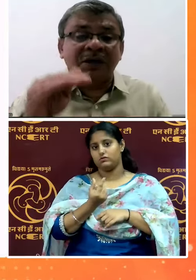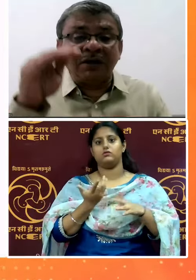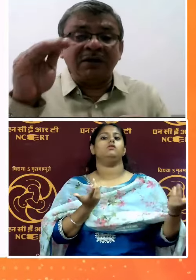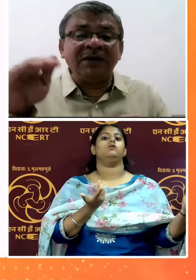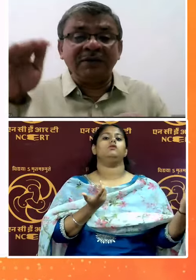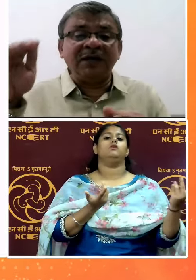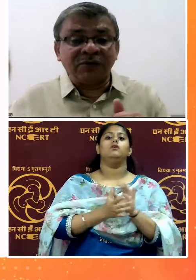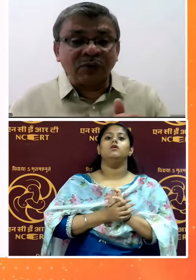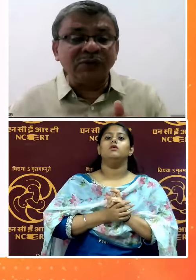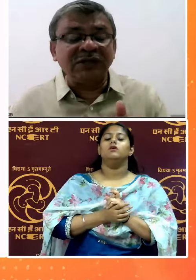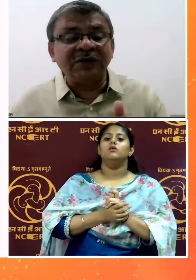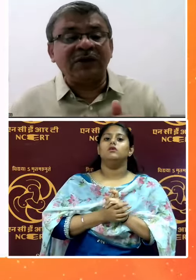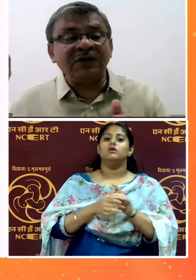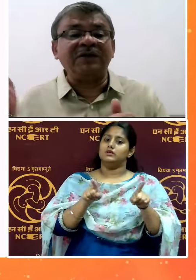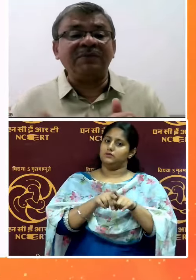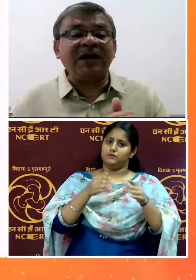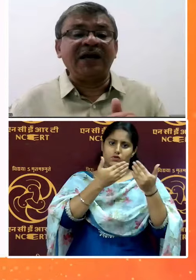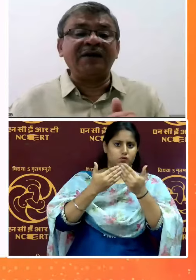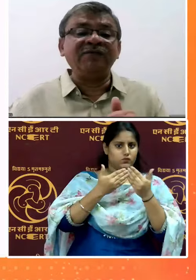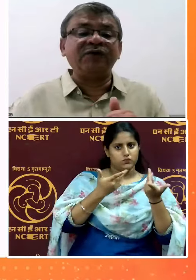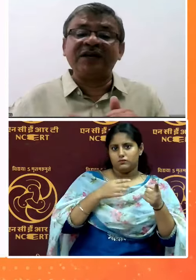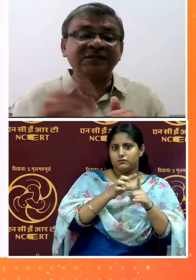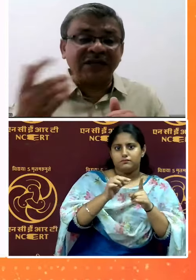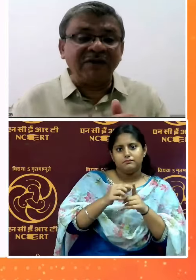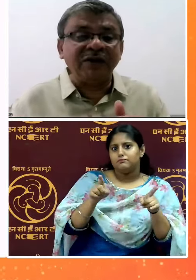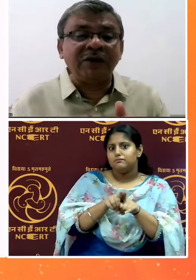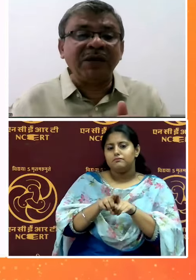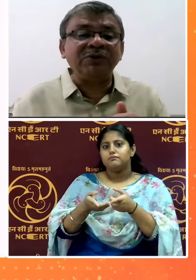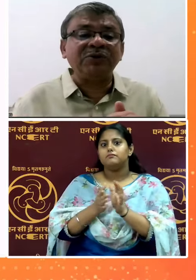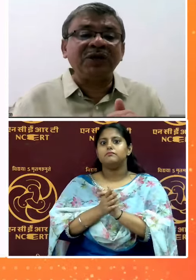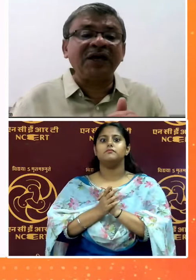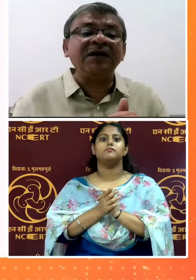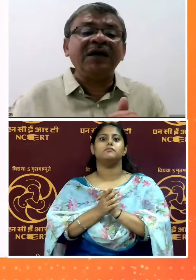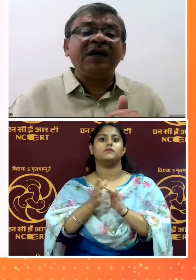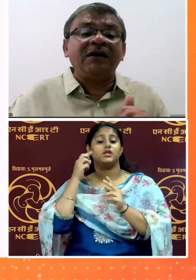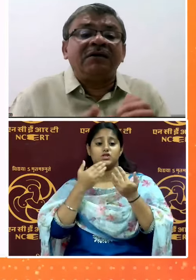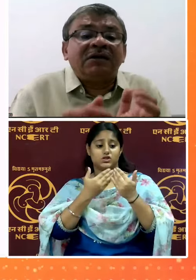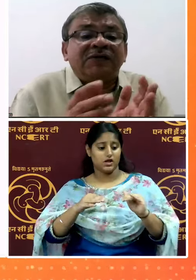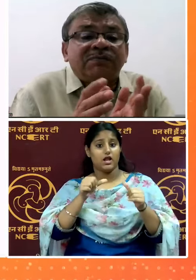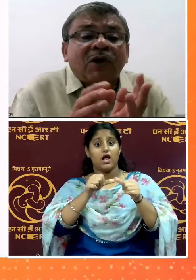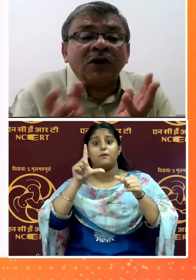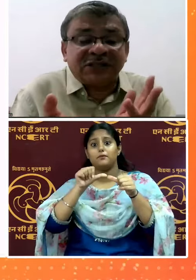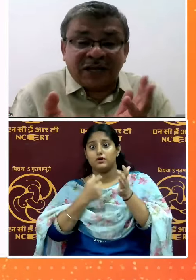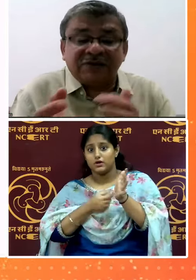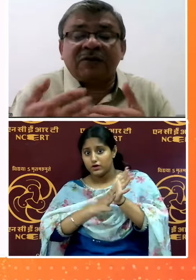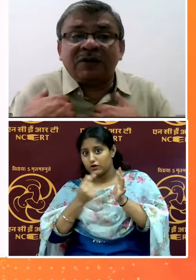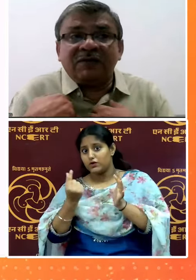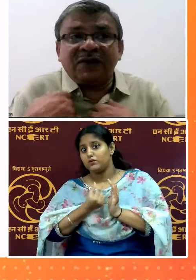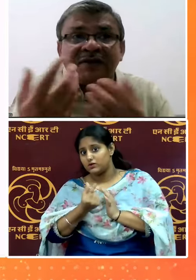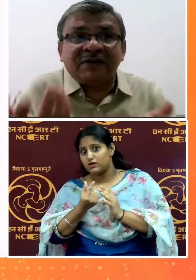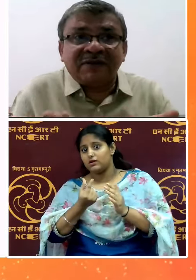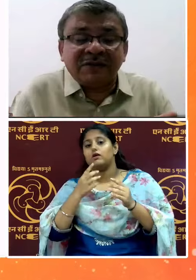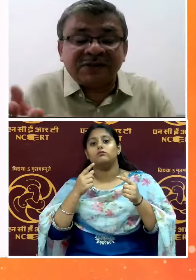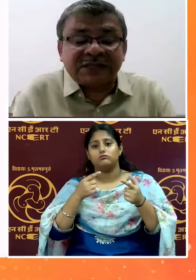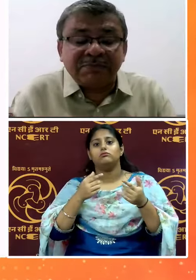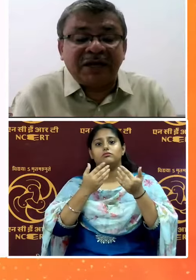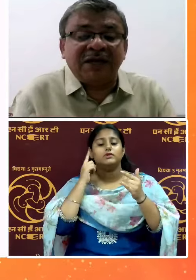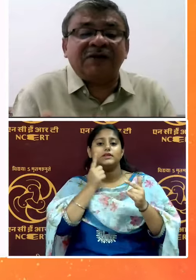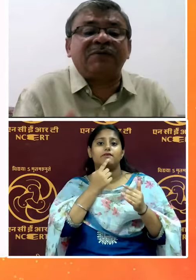So in schools and all, there will be alarm for that. Child will not be able to hear. A small child, so if he has